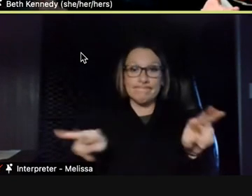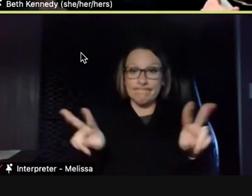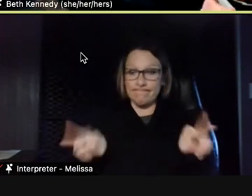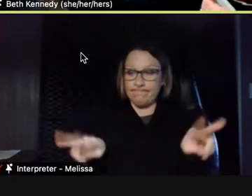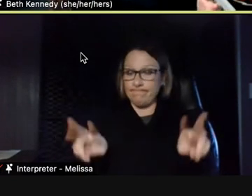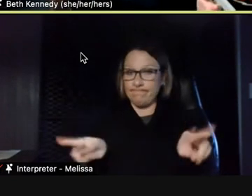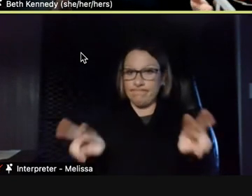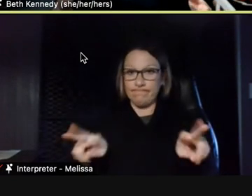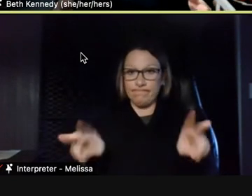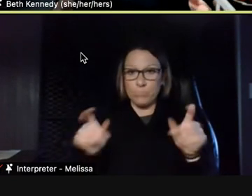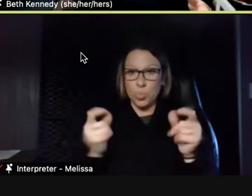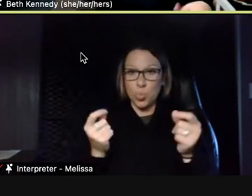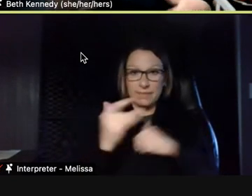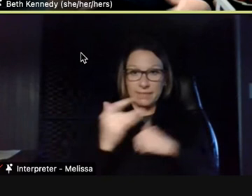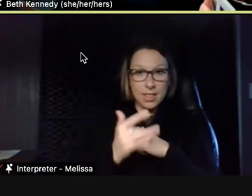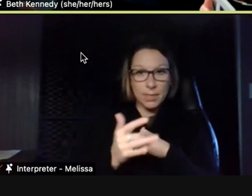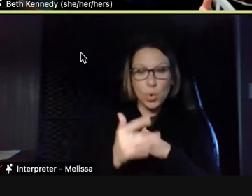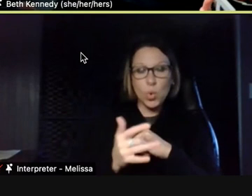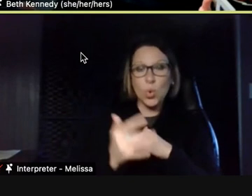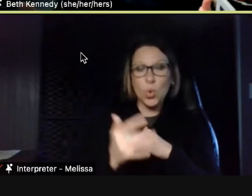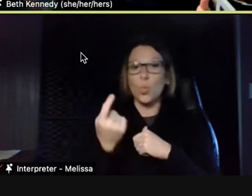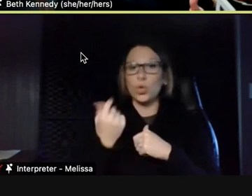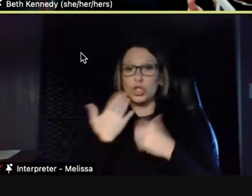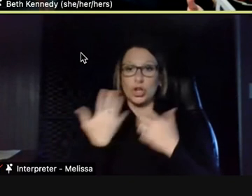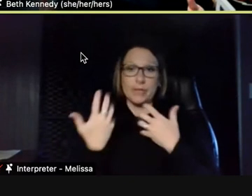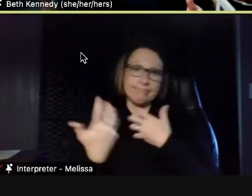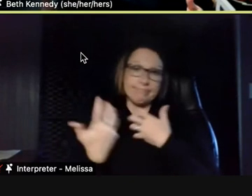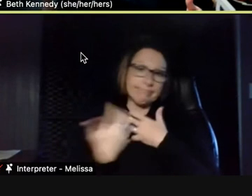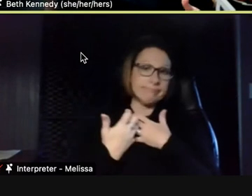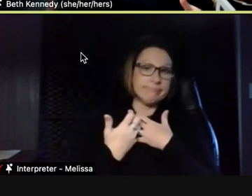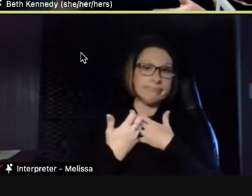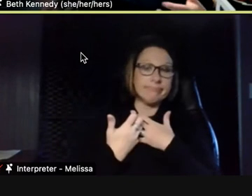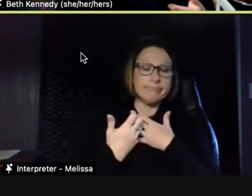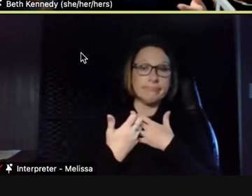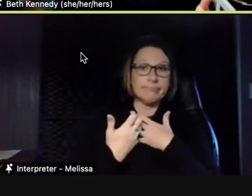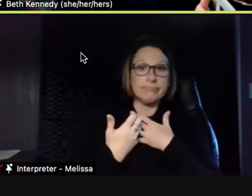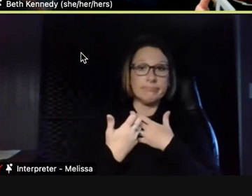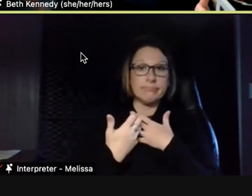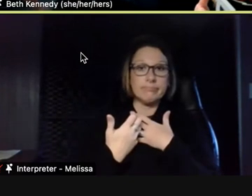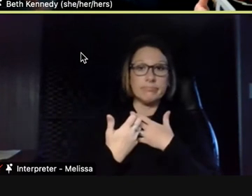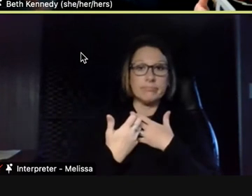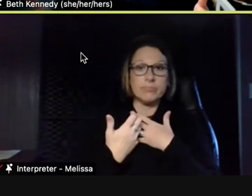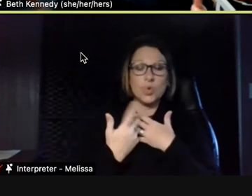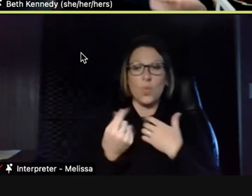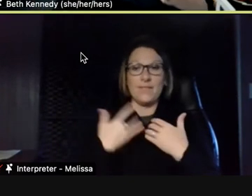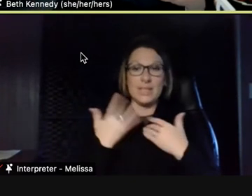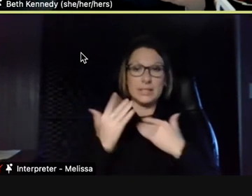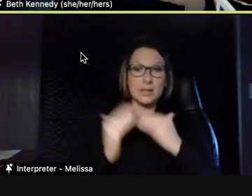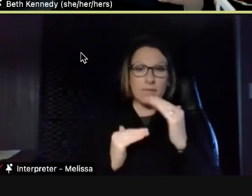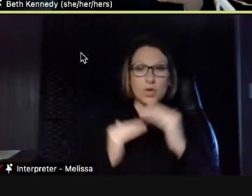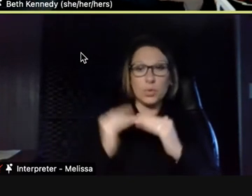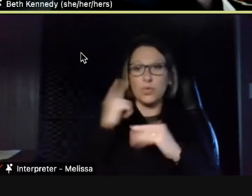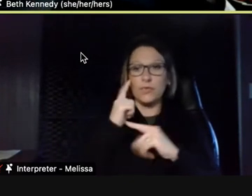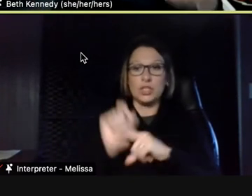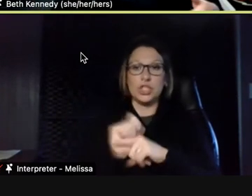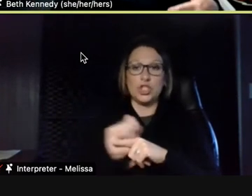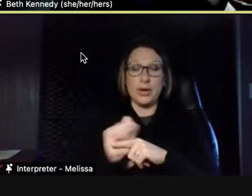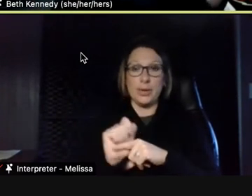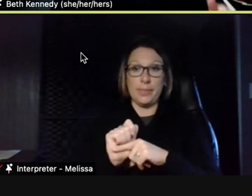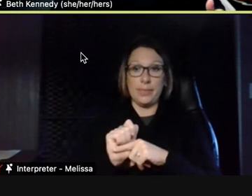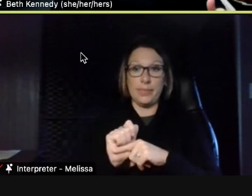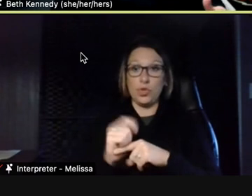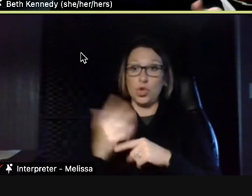what's available and what is a good fit for you in terms of what feels comfortable for training. Do you want to